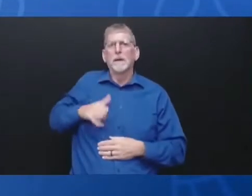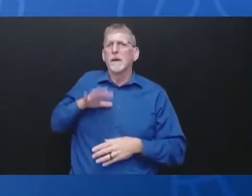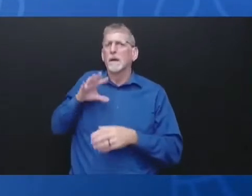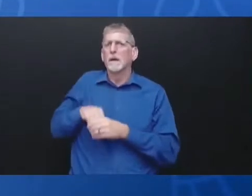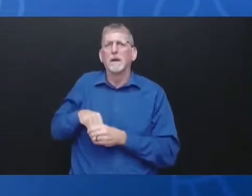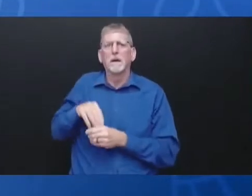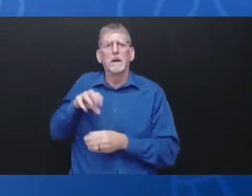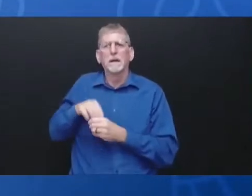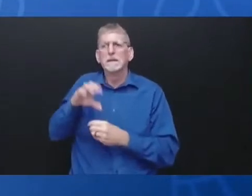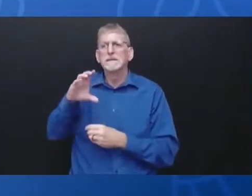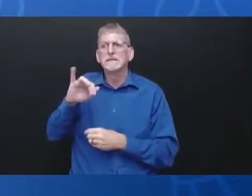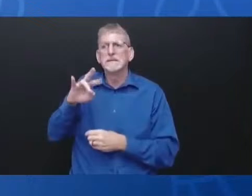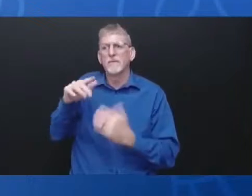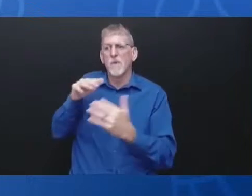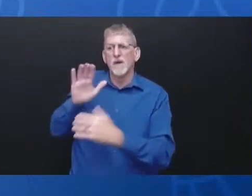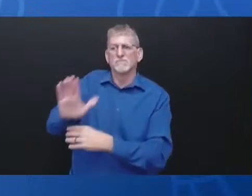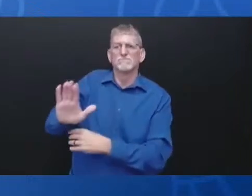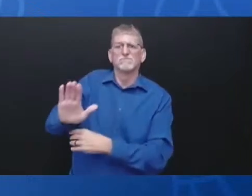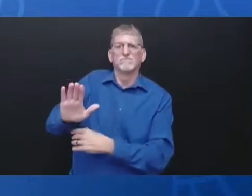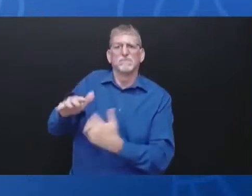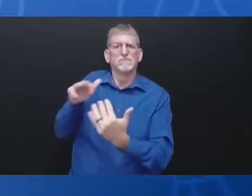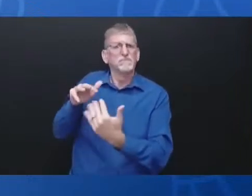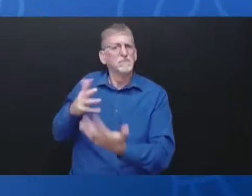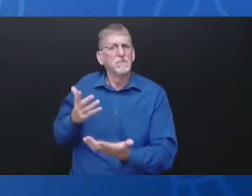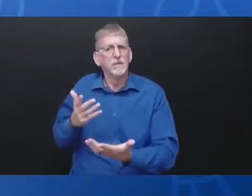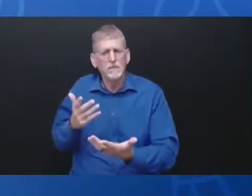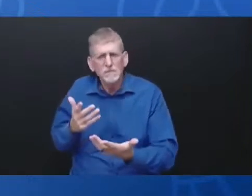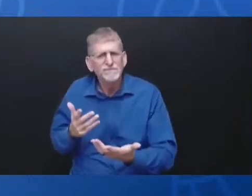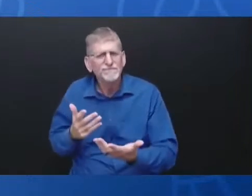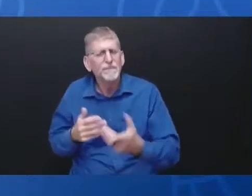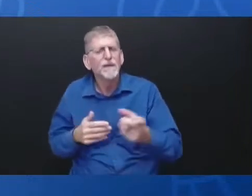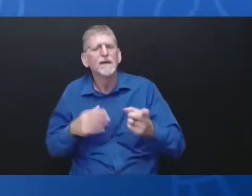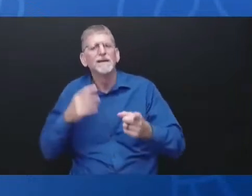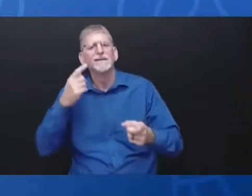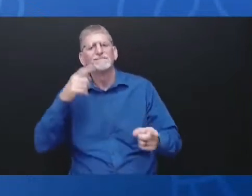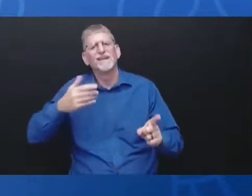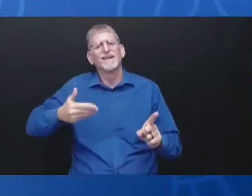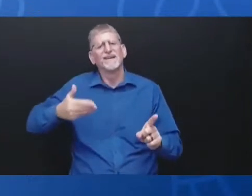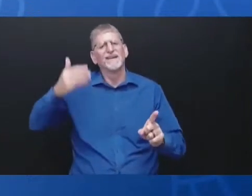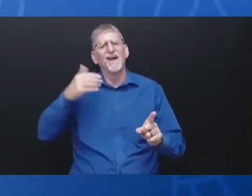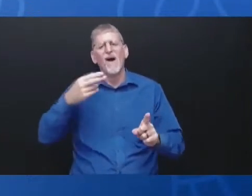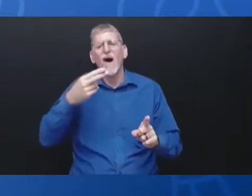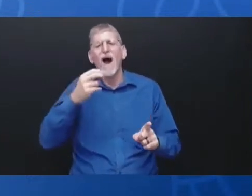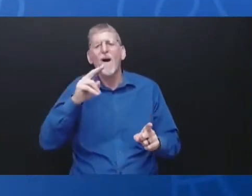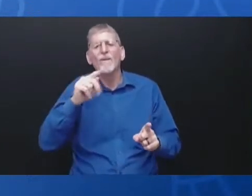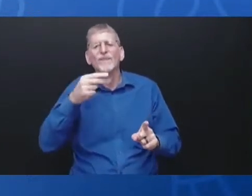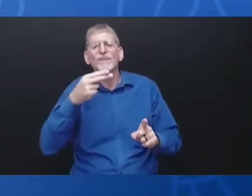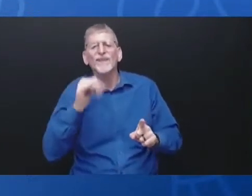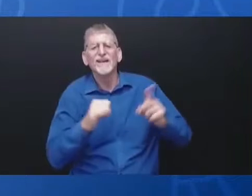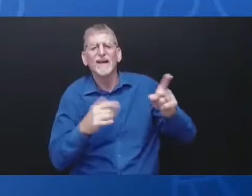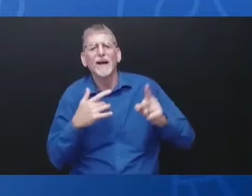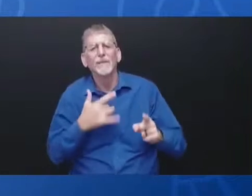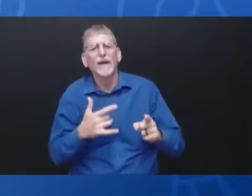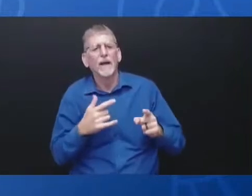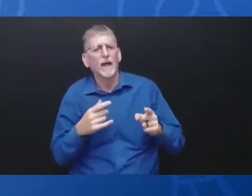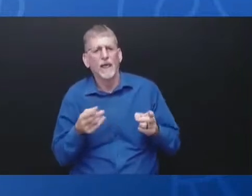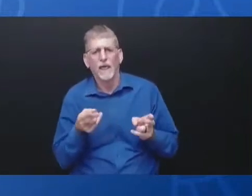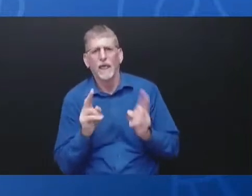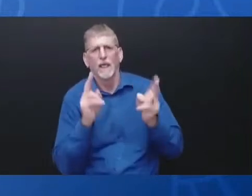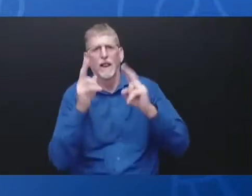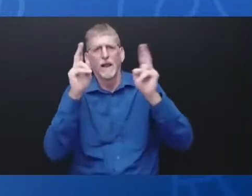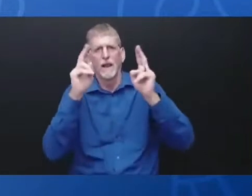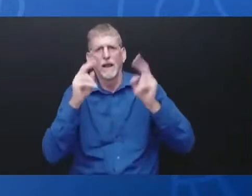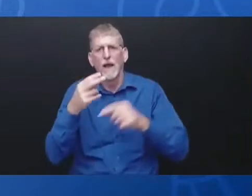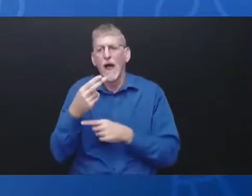to the Houthis, it was a tit-for-tat strike. If the Houthis would be sending missiles or